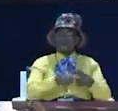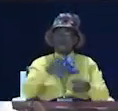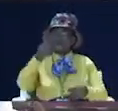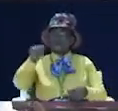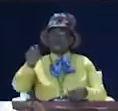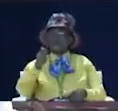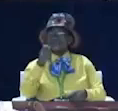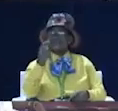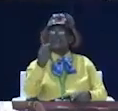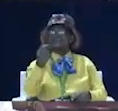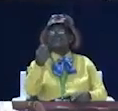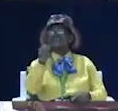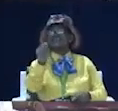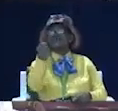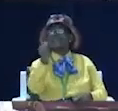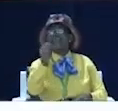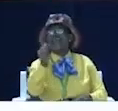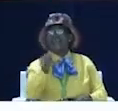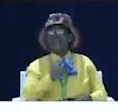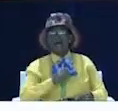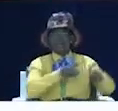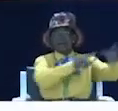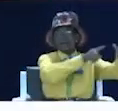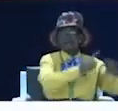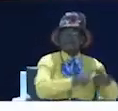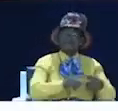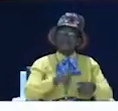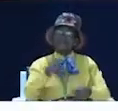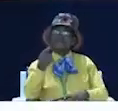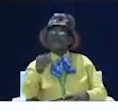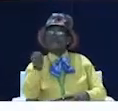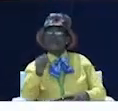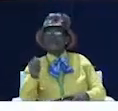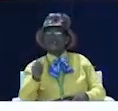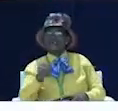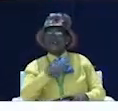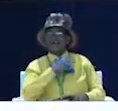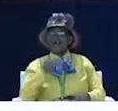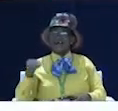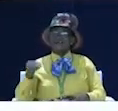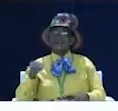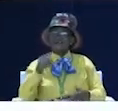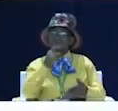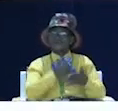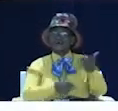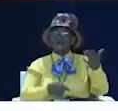I ran to the toilet, and what was troubling me